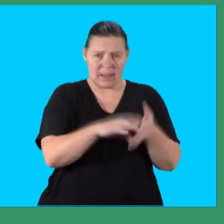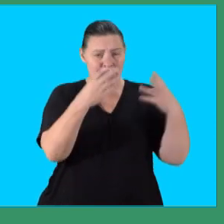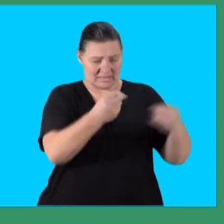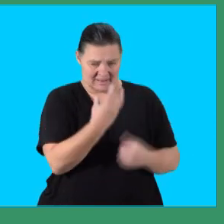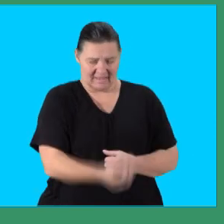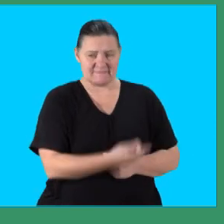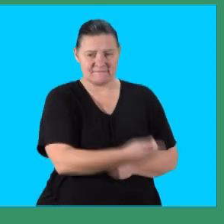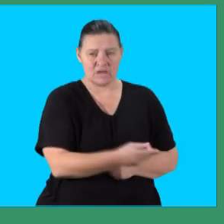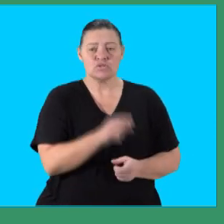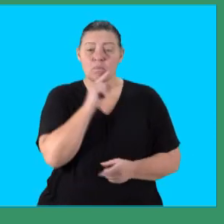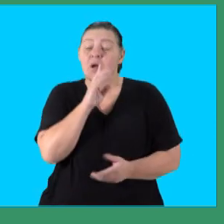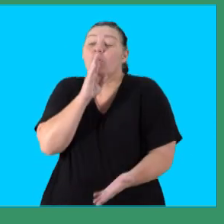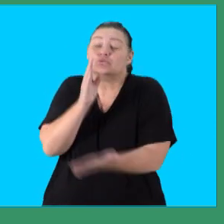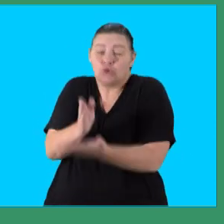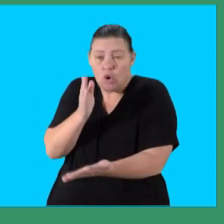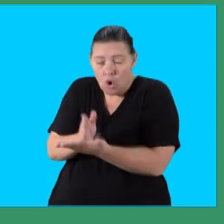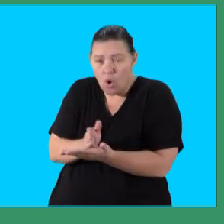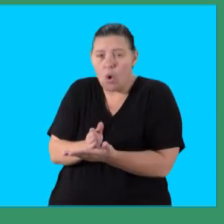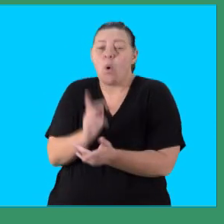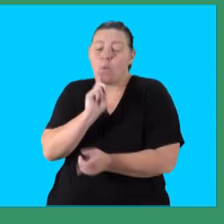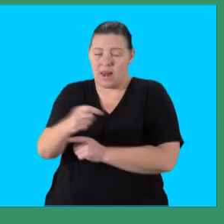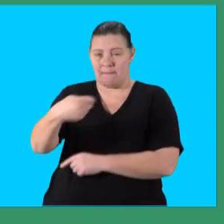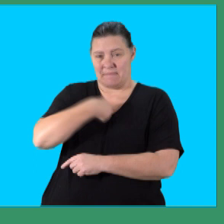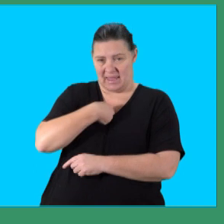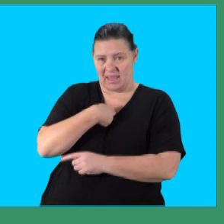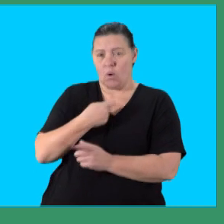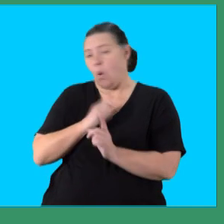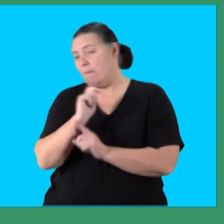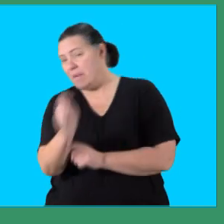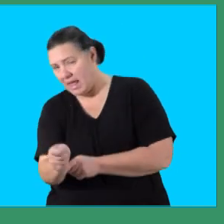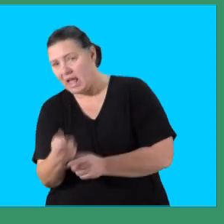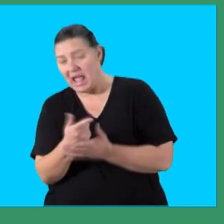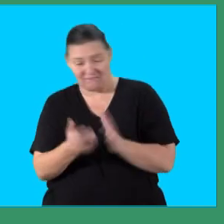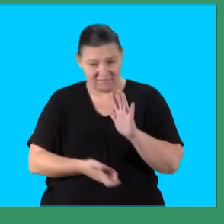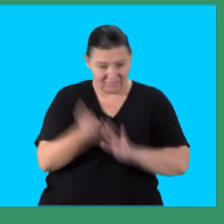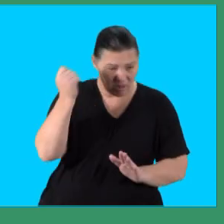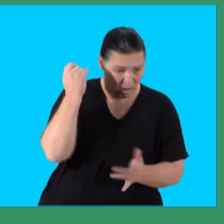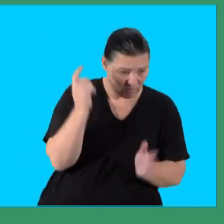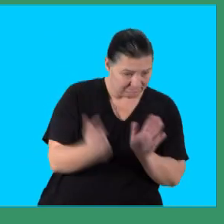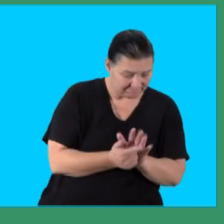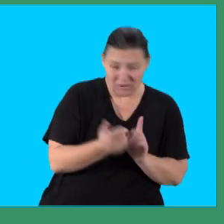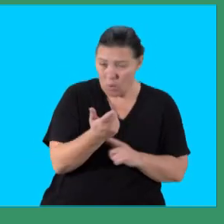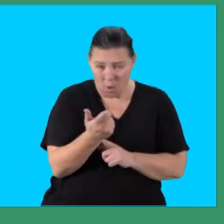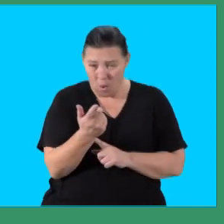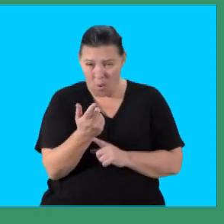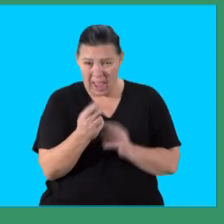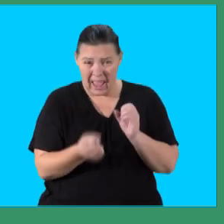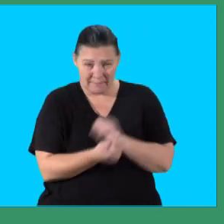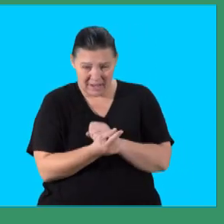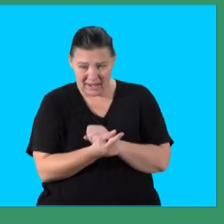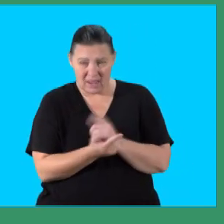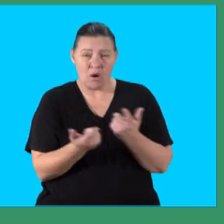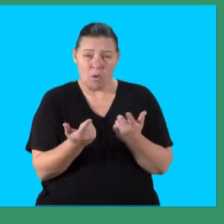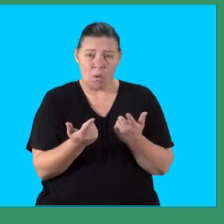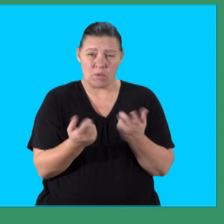businesses undertake to provide a guarantee of compensation for specified loss and damage in return for payment of